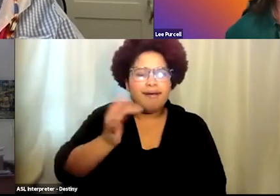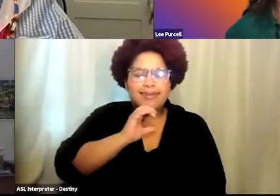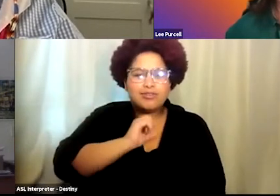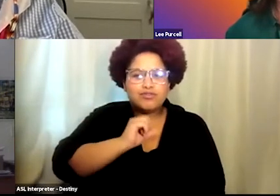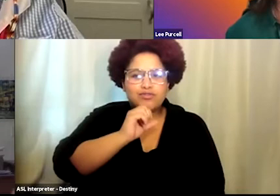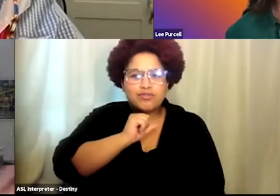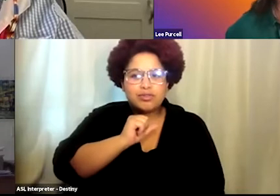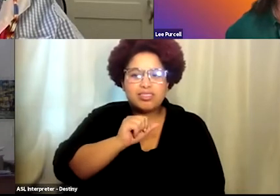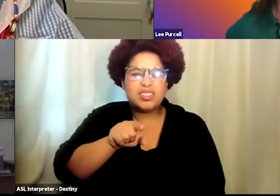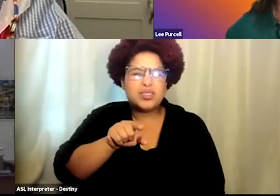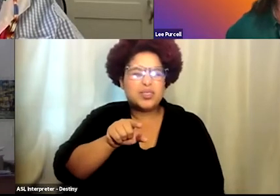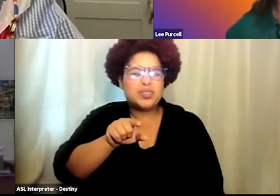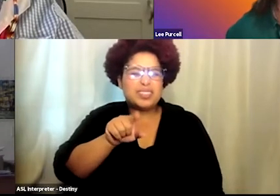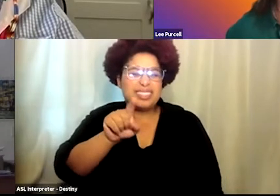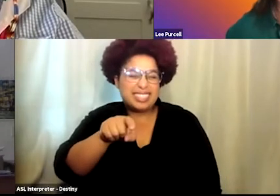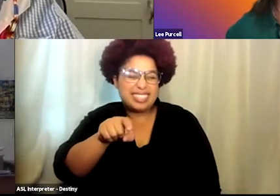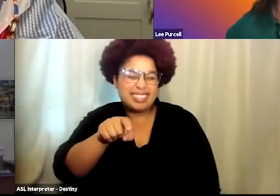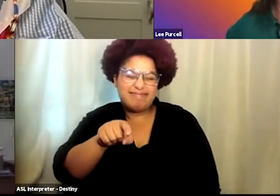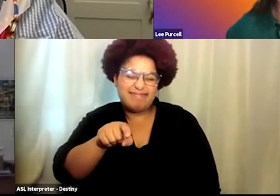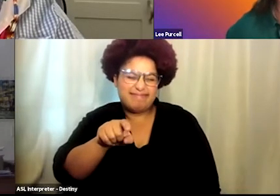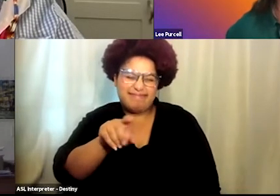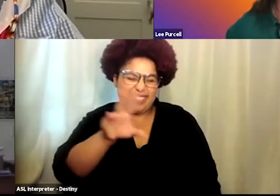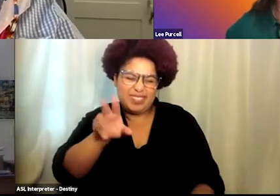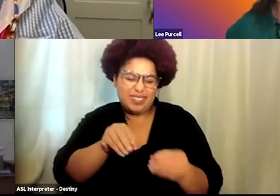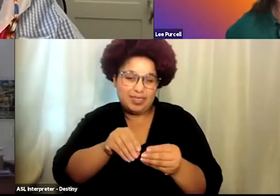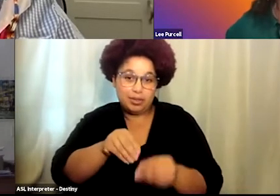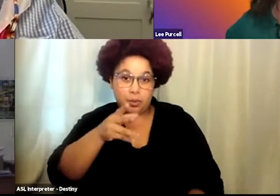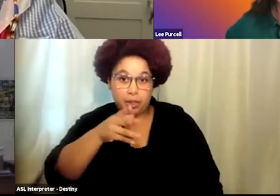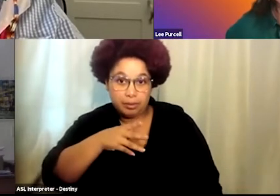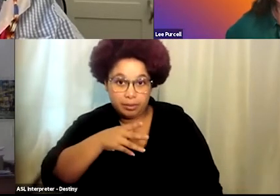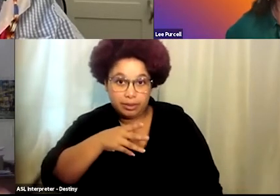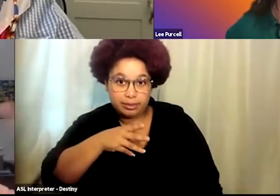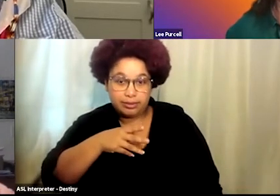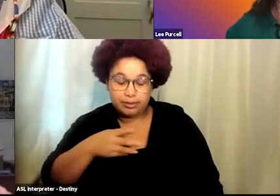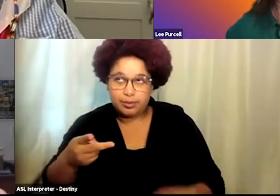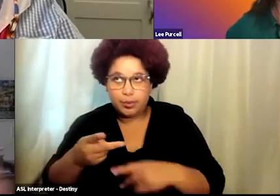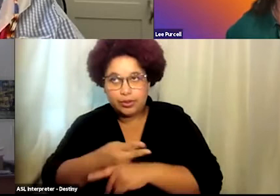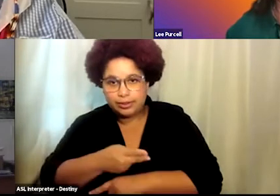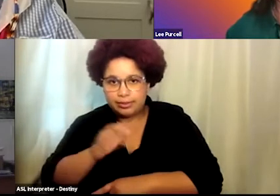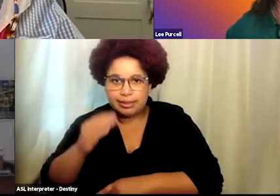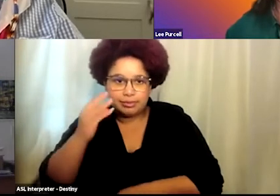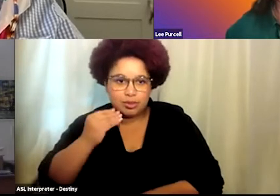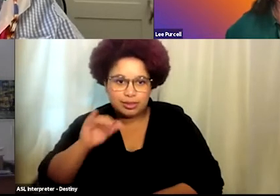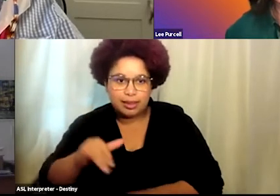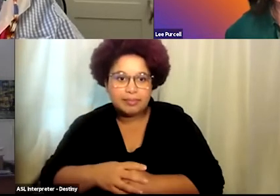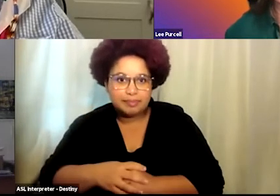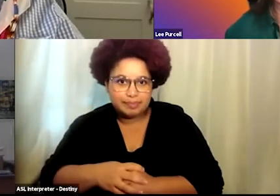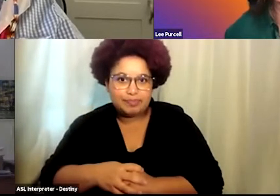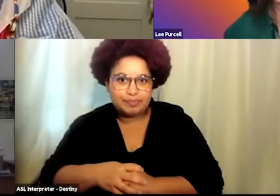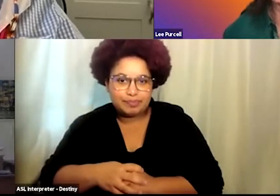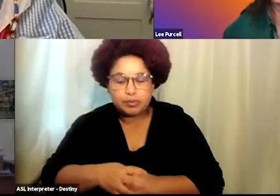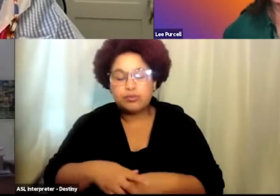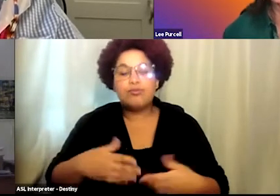we're not necessary anymore. Especially women, may I say. Big deal for women.